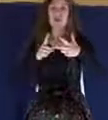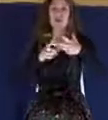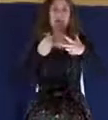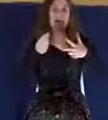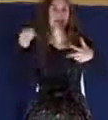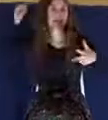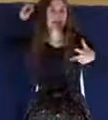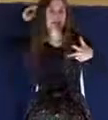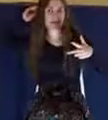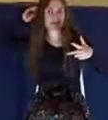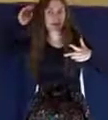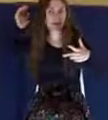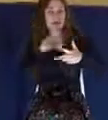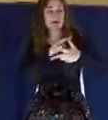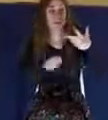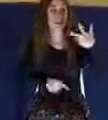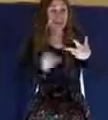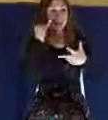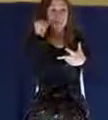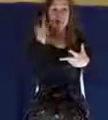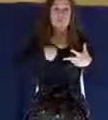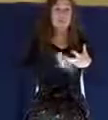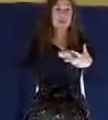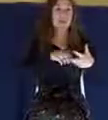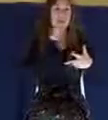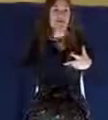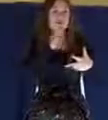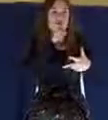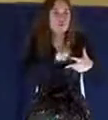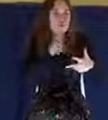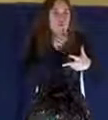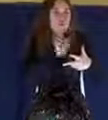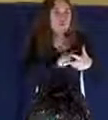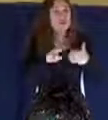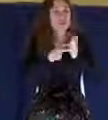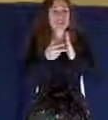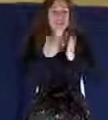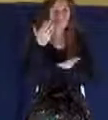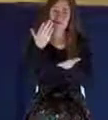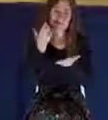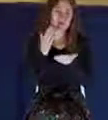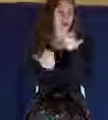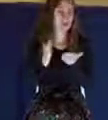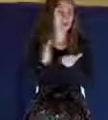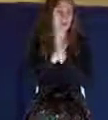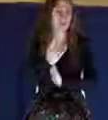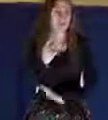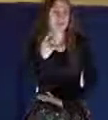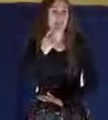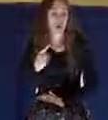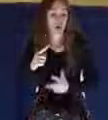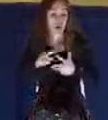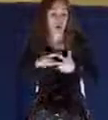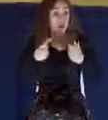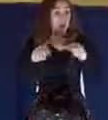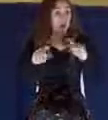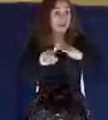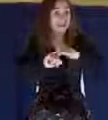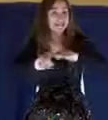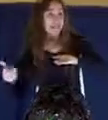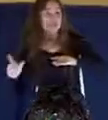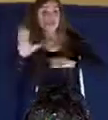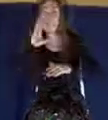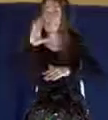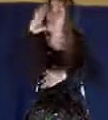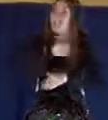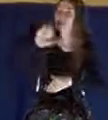masters, and we have a tendency to become hard and bitter. If we try to escape our trials, we'll miss God's purpose. But if we enlist